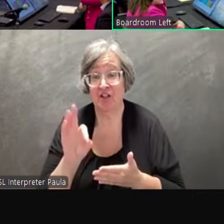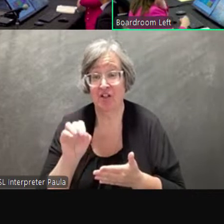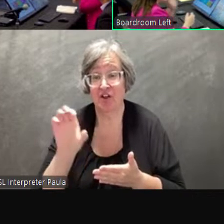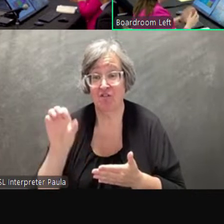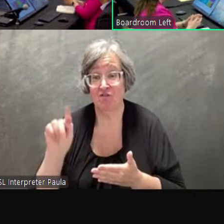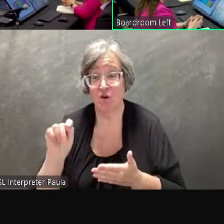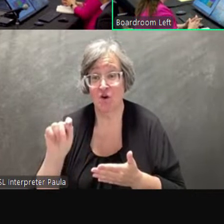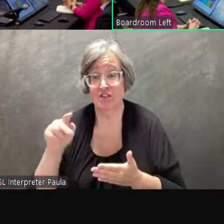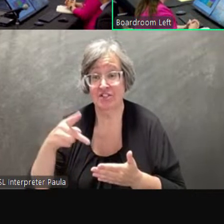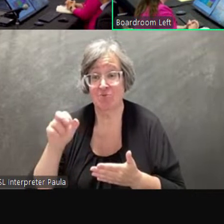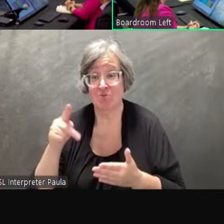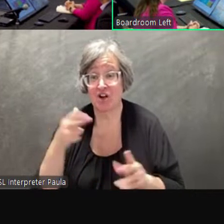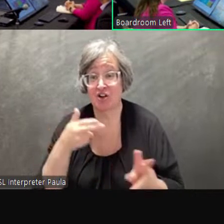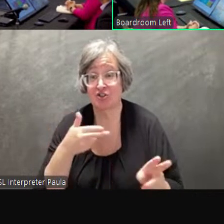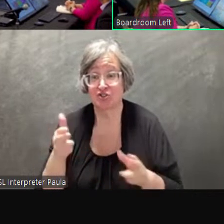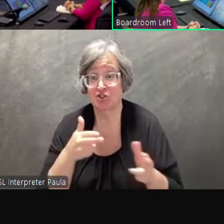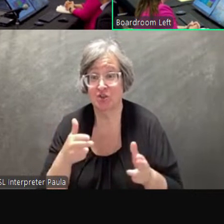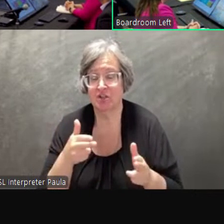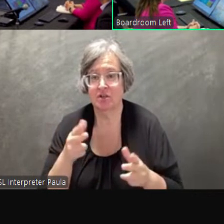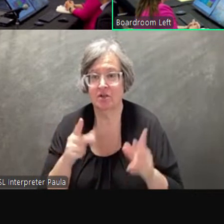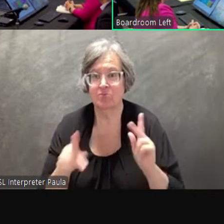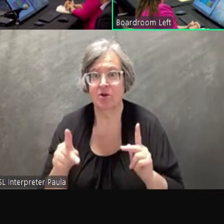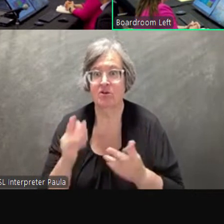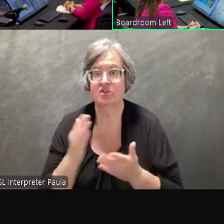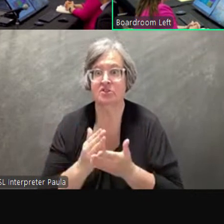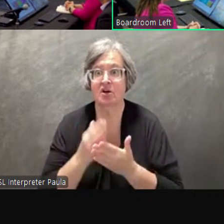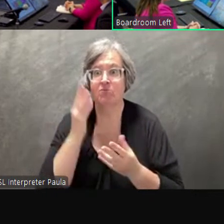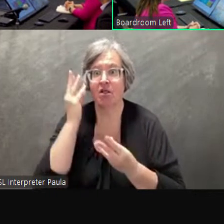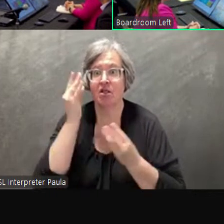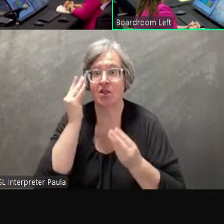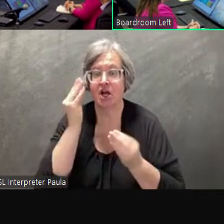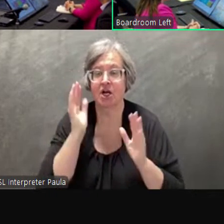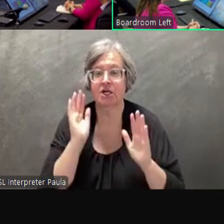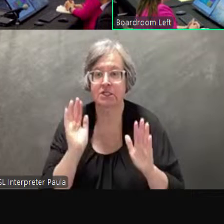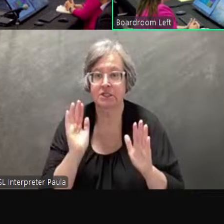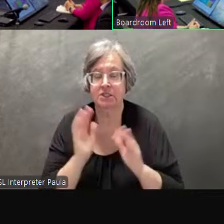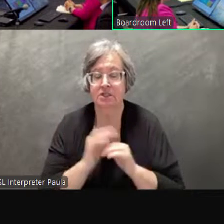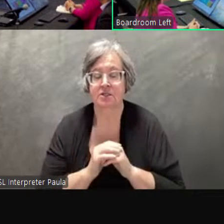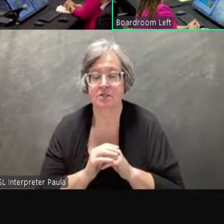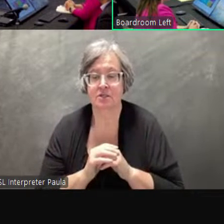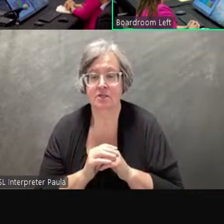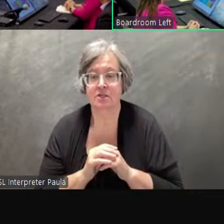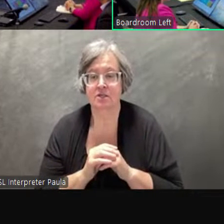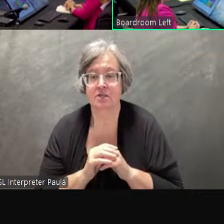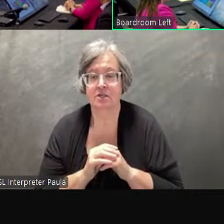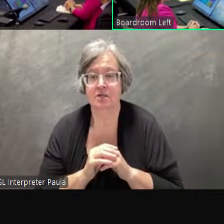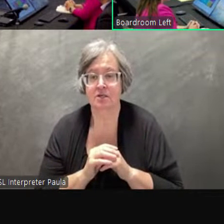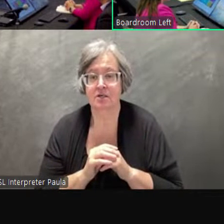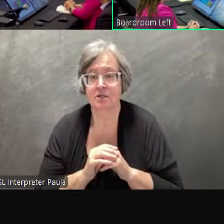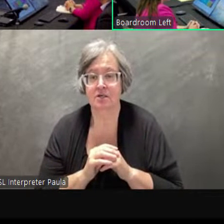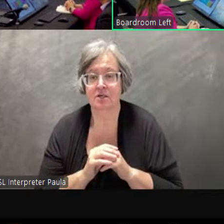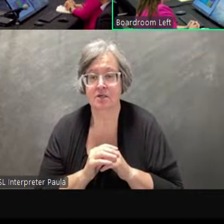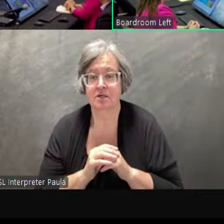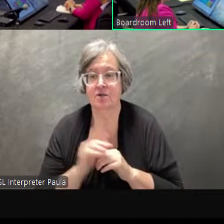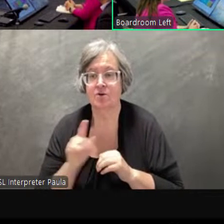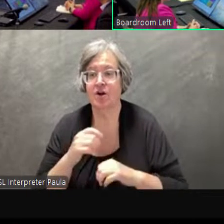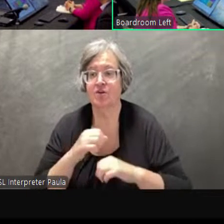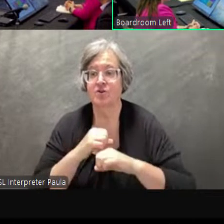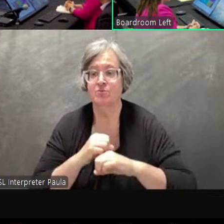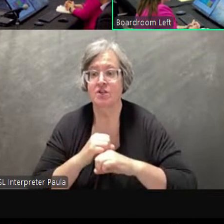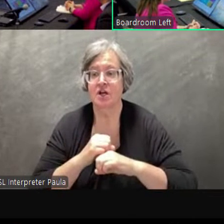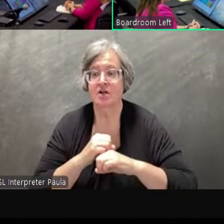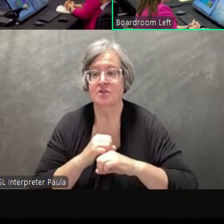gives people pause over what we can do to protect our customers and our